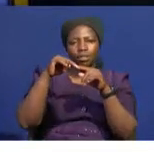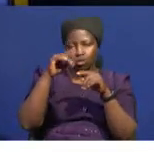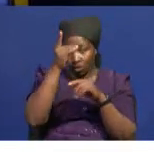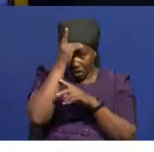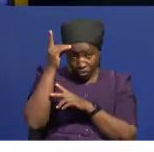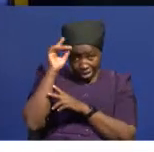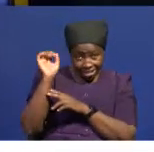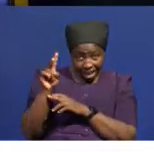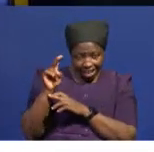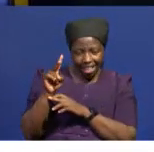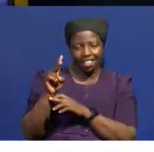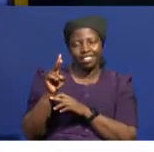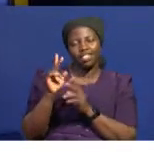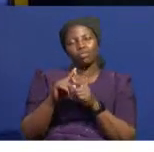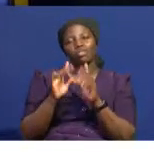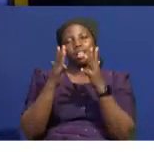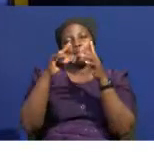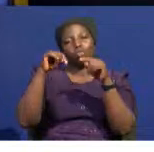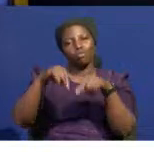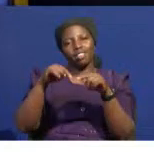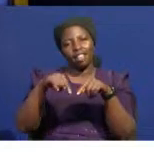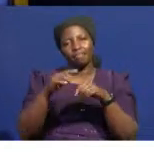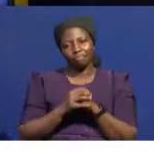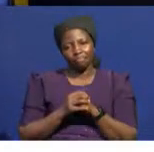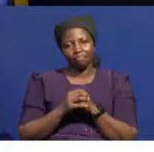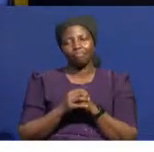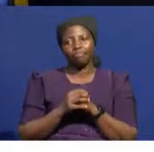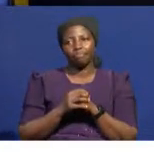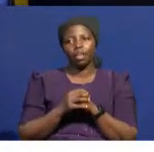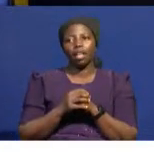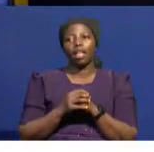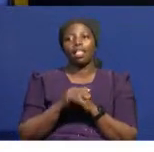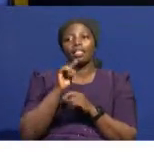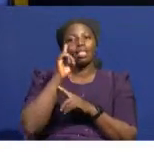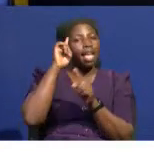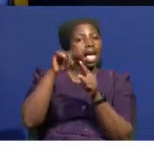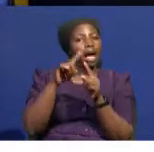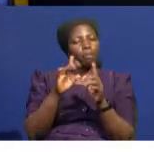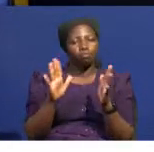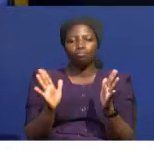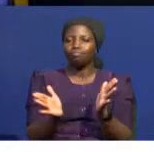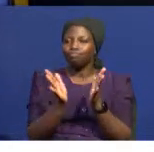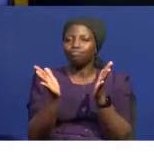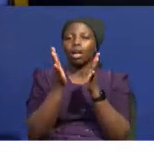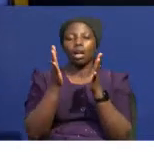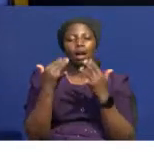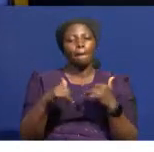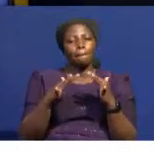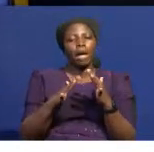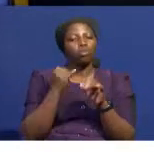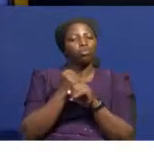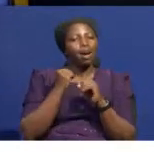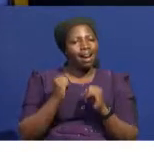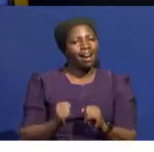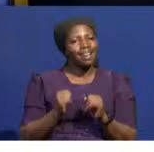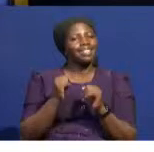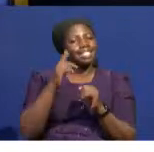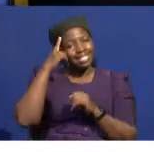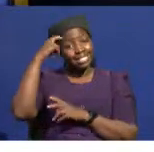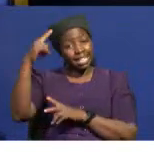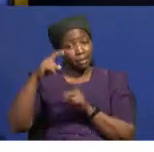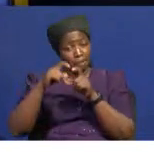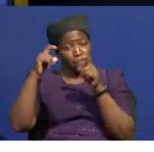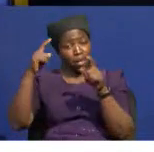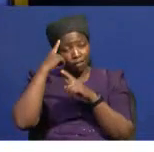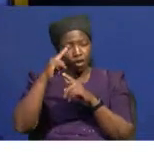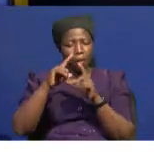Development Day. The initiative was aimed at motivating the players to work harder and dream big for bigger opportunities in the